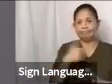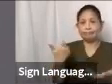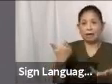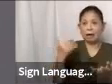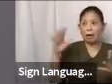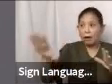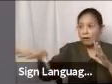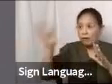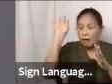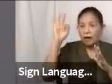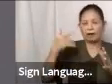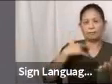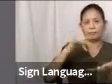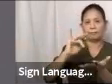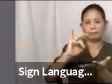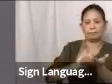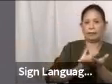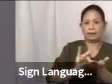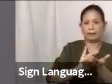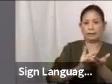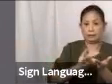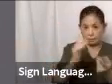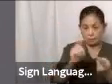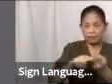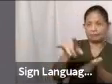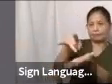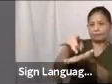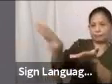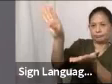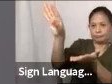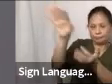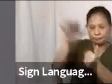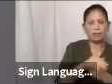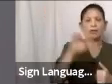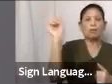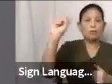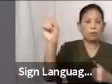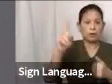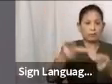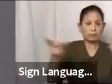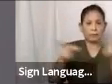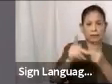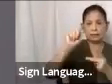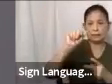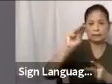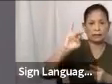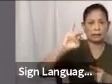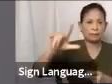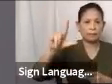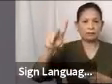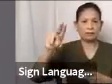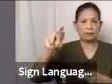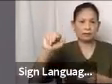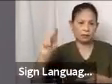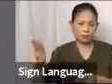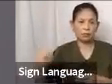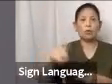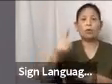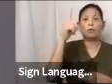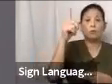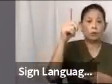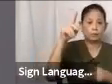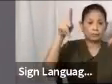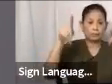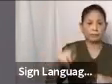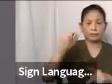medical examination in Tamil Nadu and Maharashtra. Shanti Sundararajan won the silver medal at the